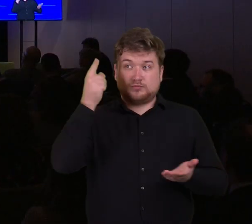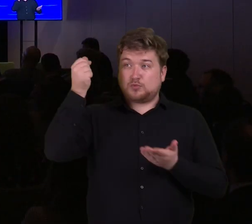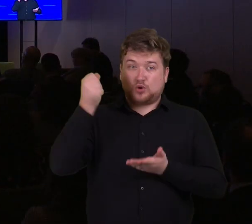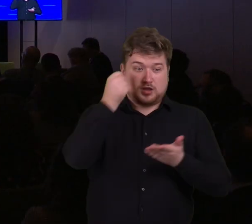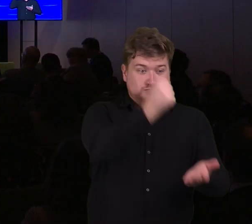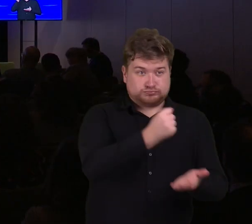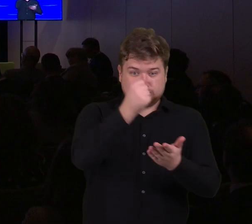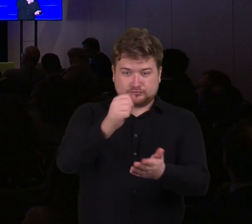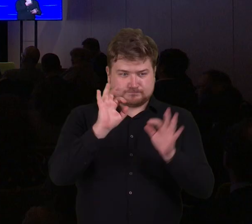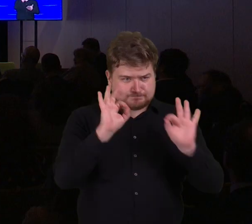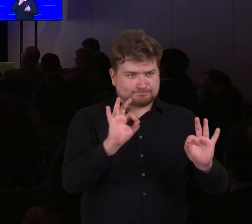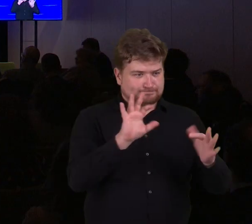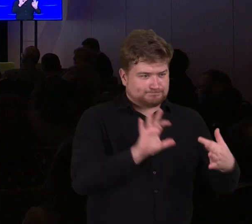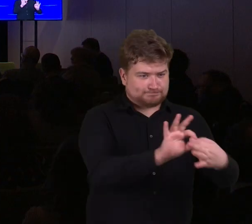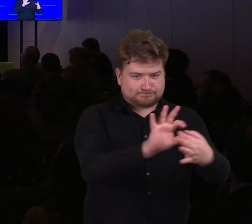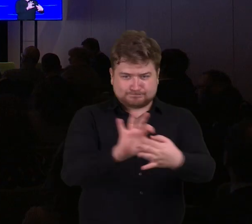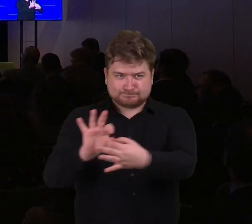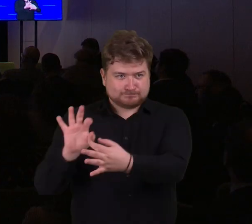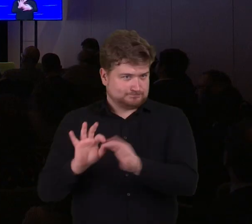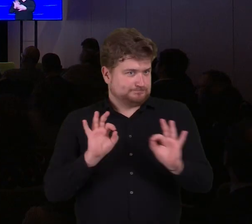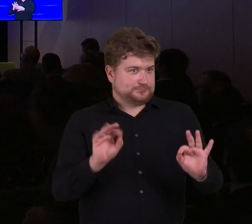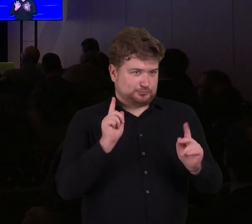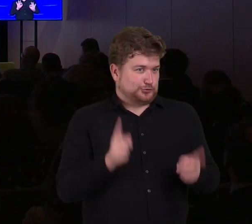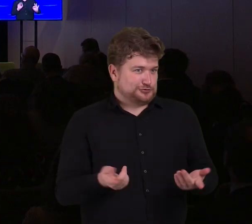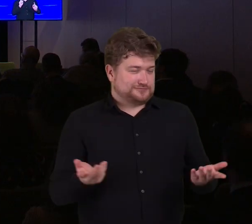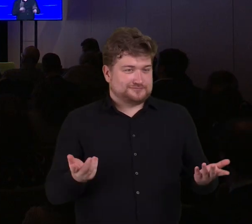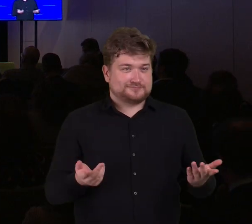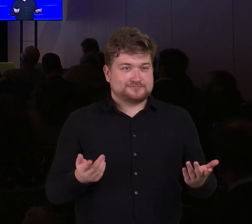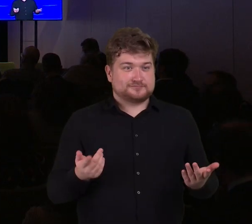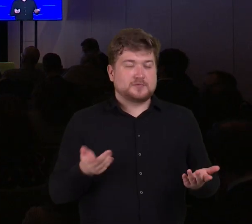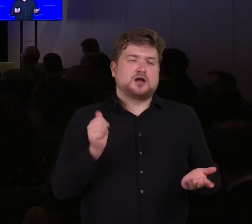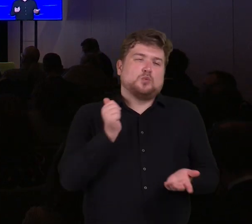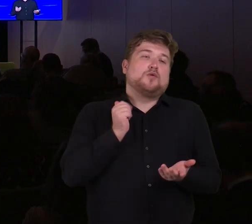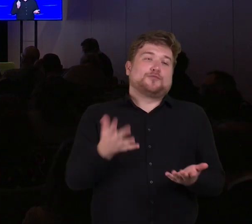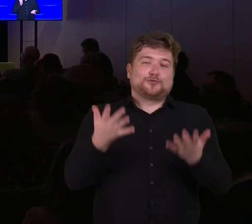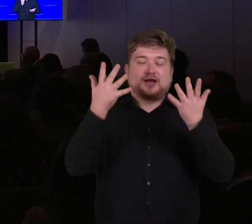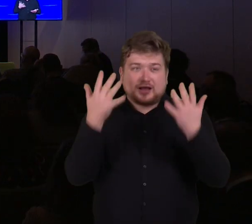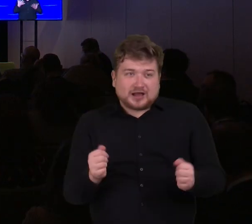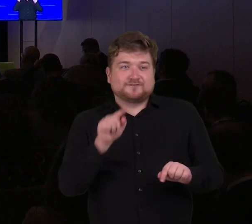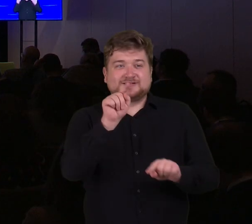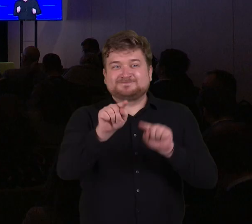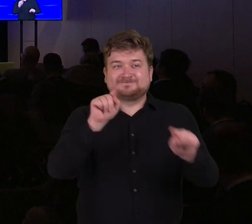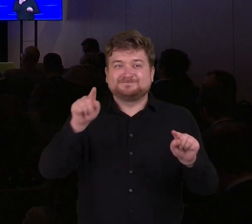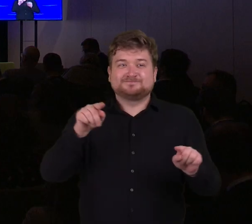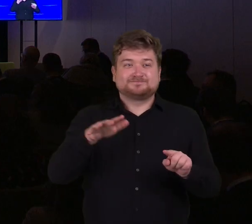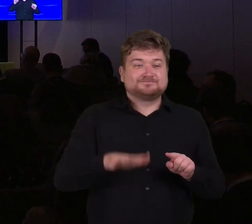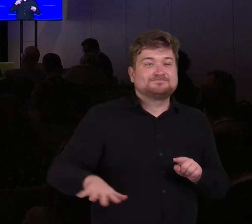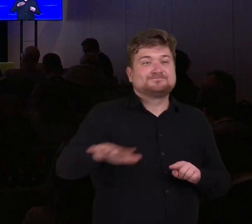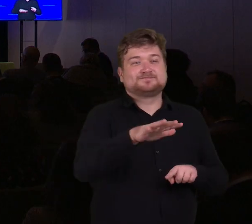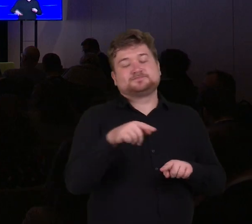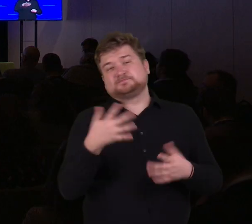low, we found that the ability to take advantage of the possibilities of these instruments has been quite